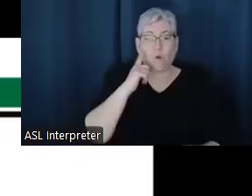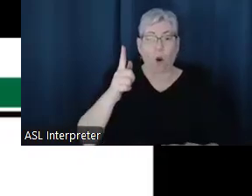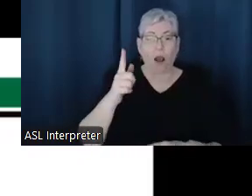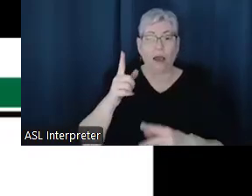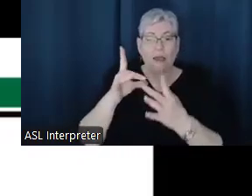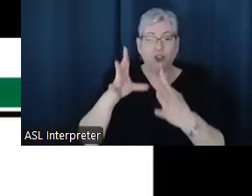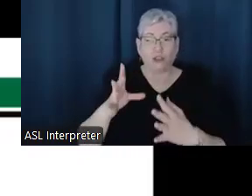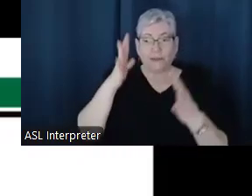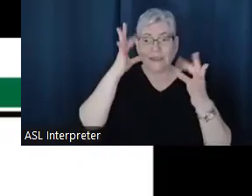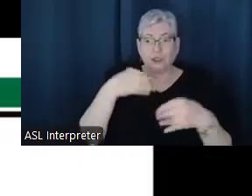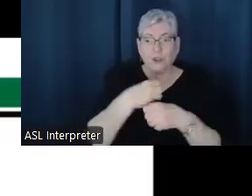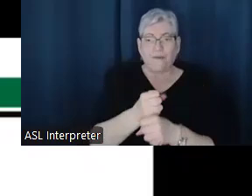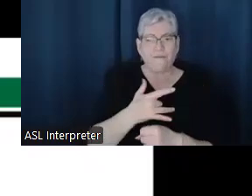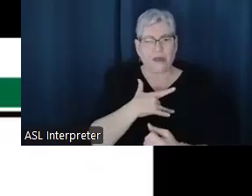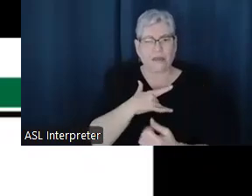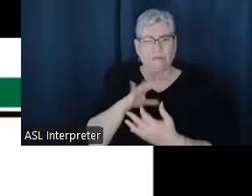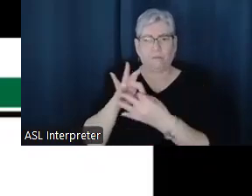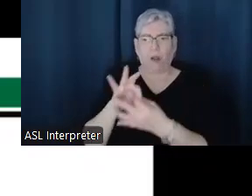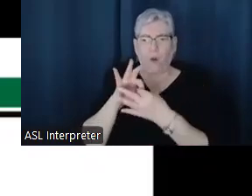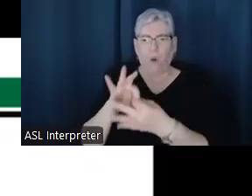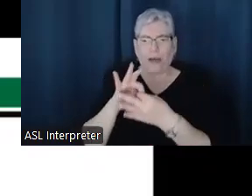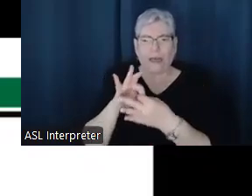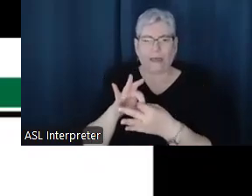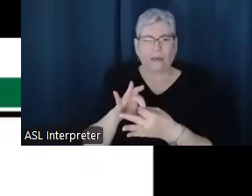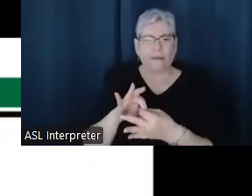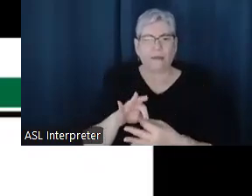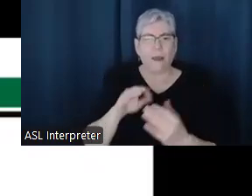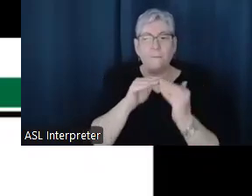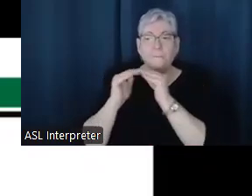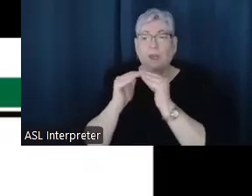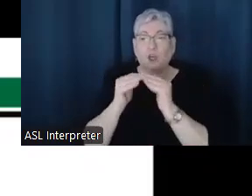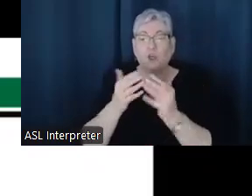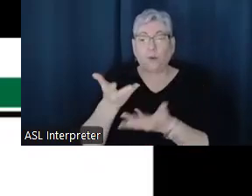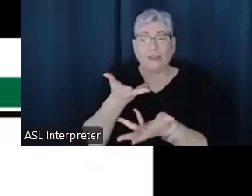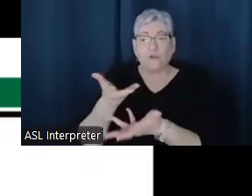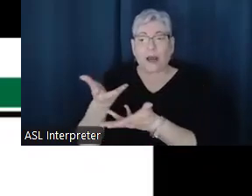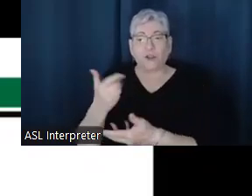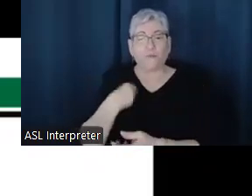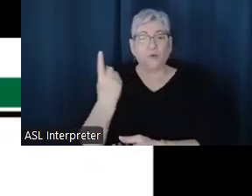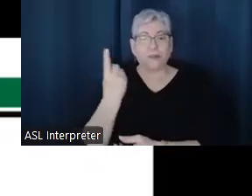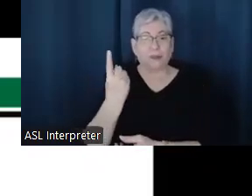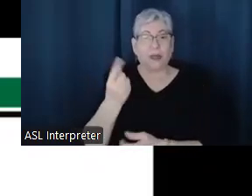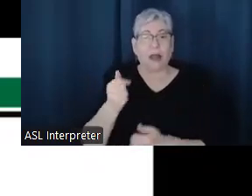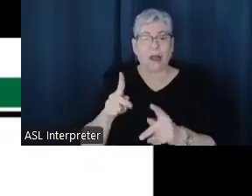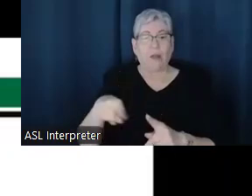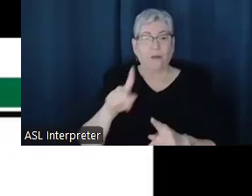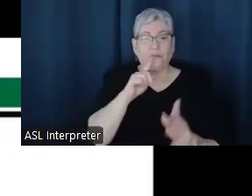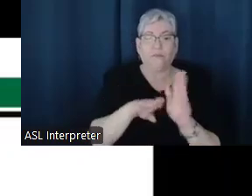of belonging, peer interaction? Am I doing something that allows them to develop their